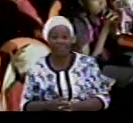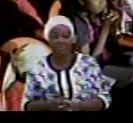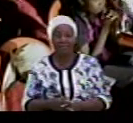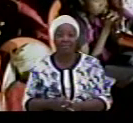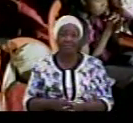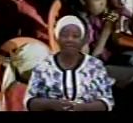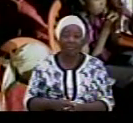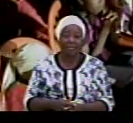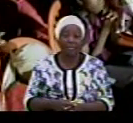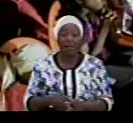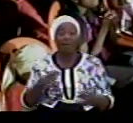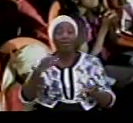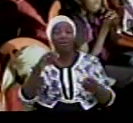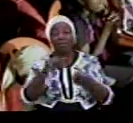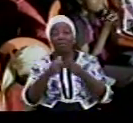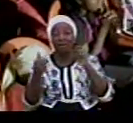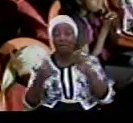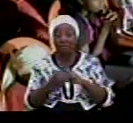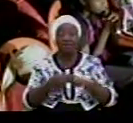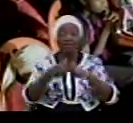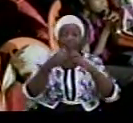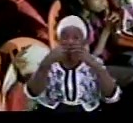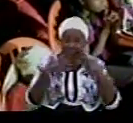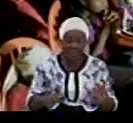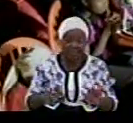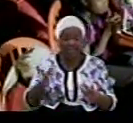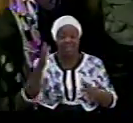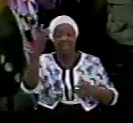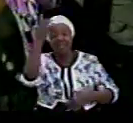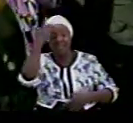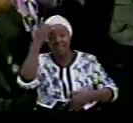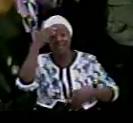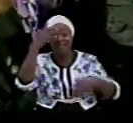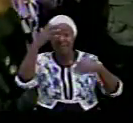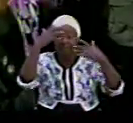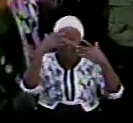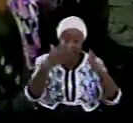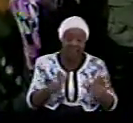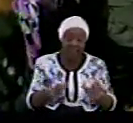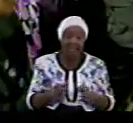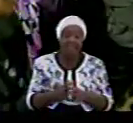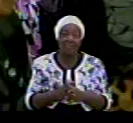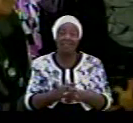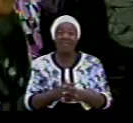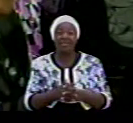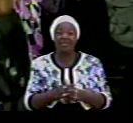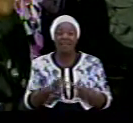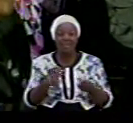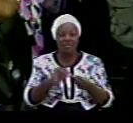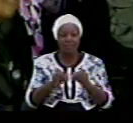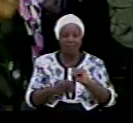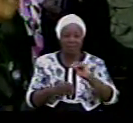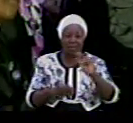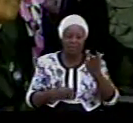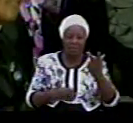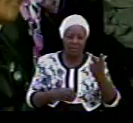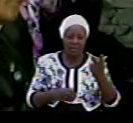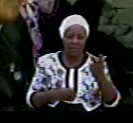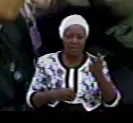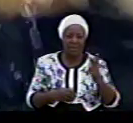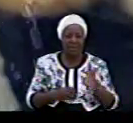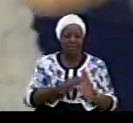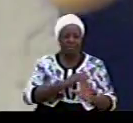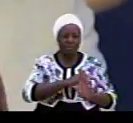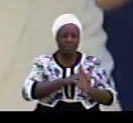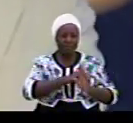Affliction, finished. Sickness, finished. Number three, prevention of